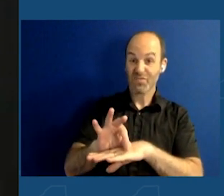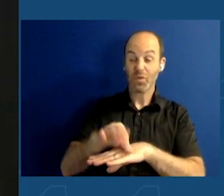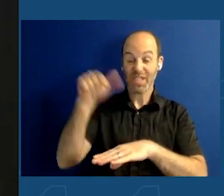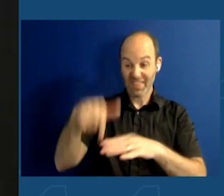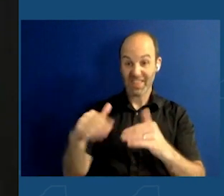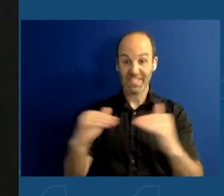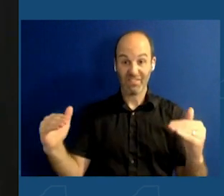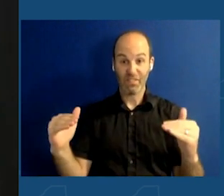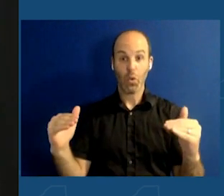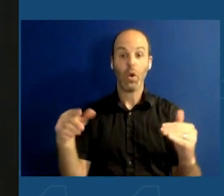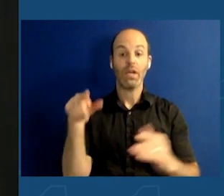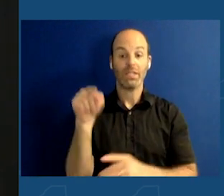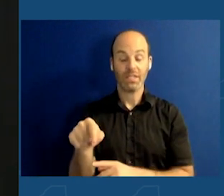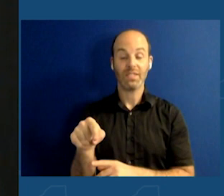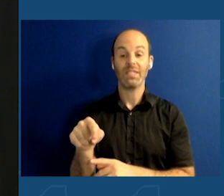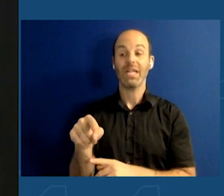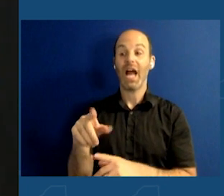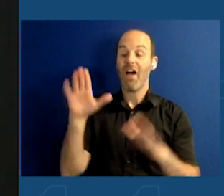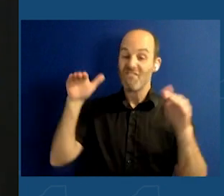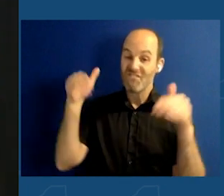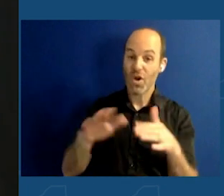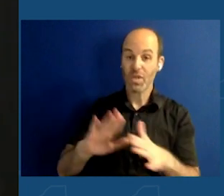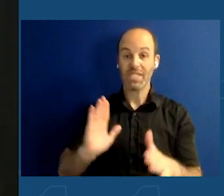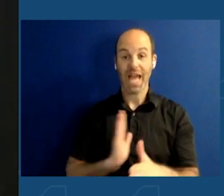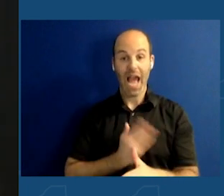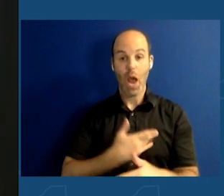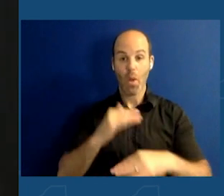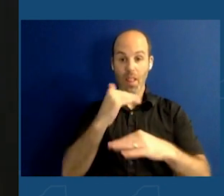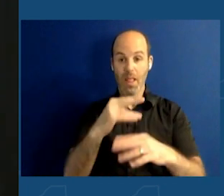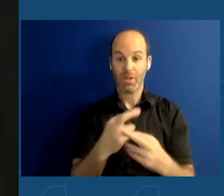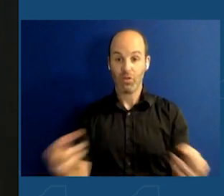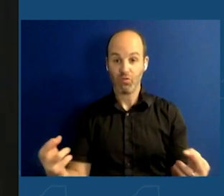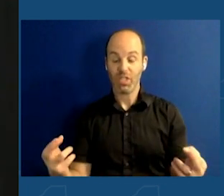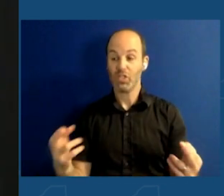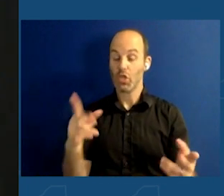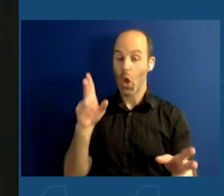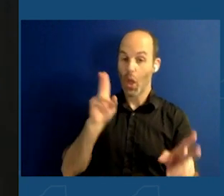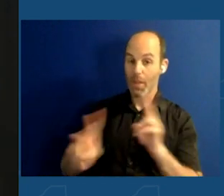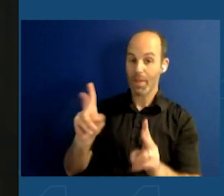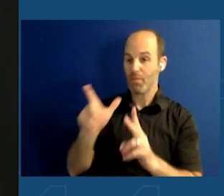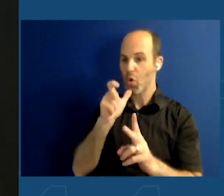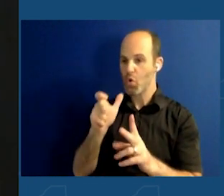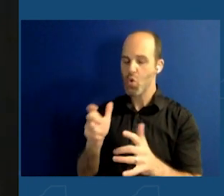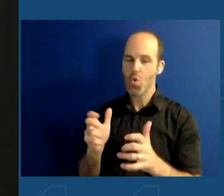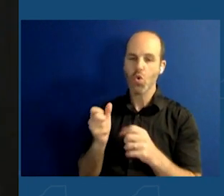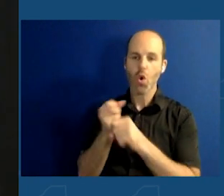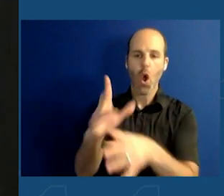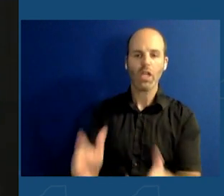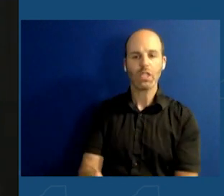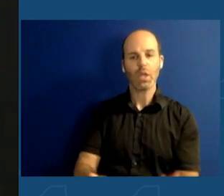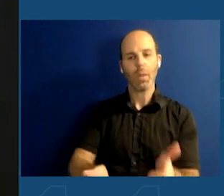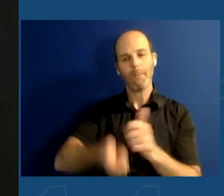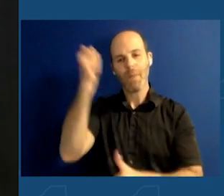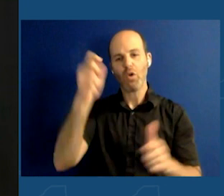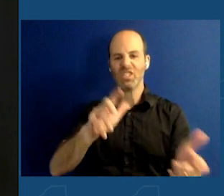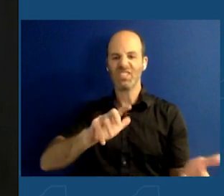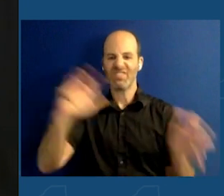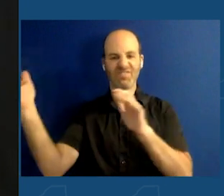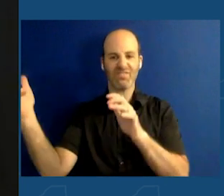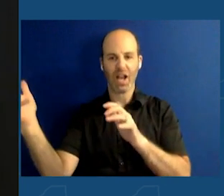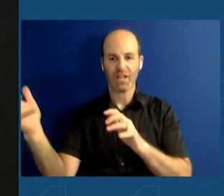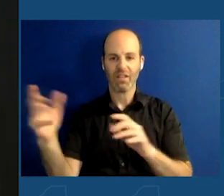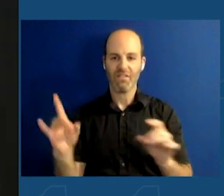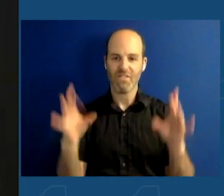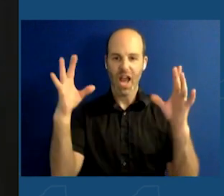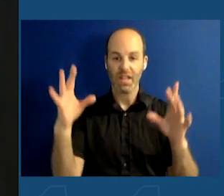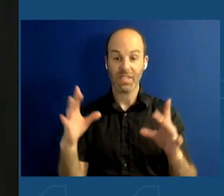we focus our limited resources both on those who cause the most violence and, as the governor pointed out, on